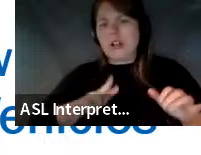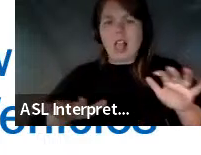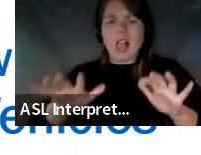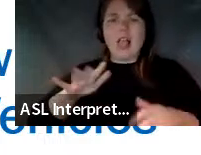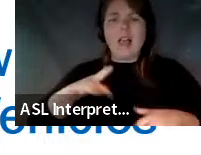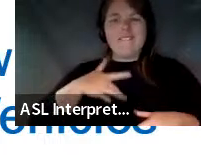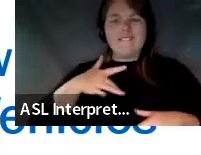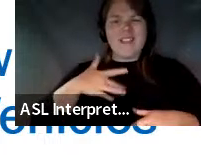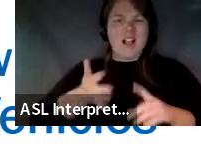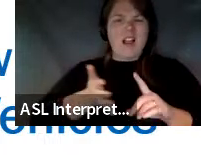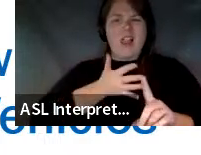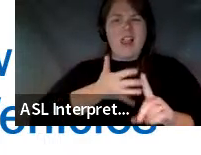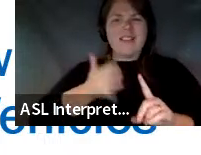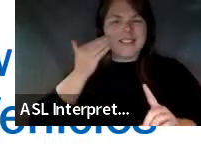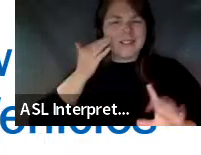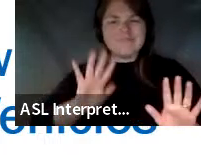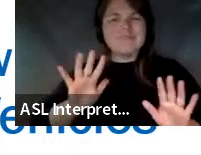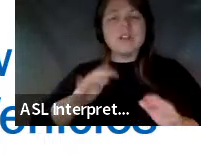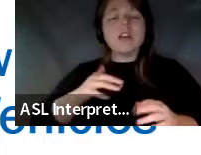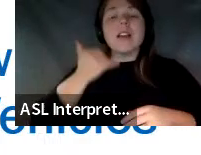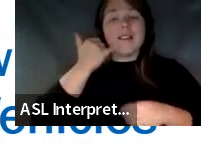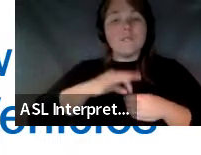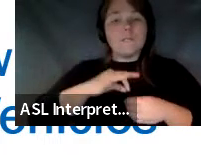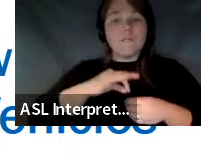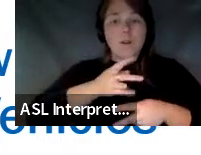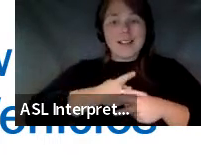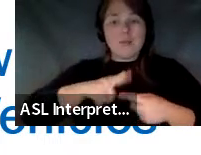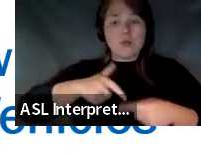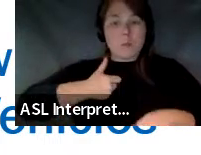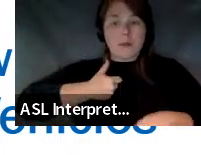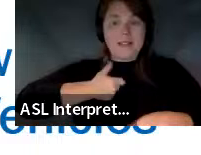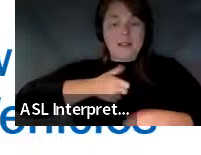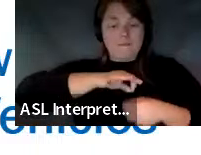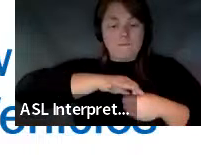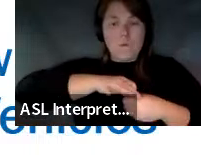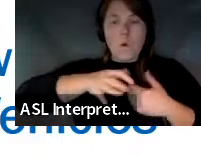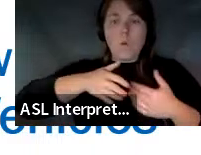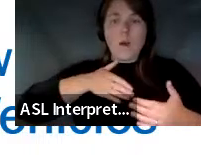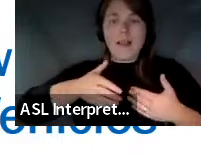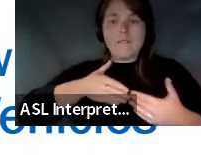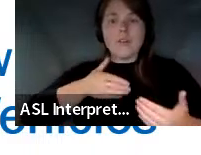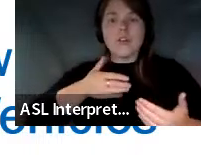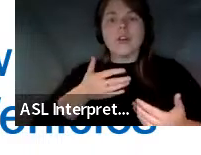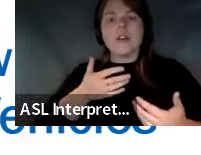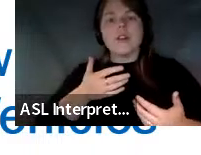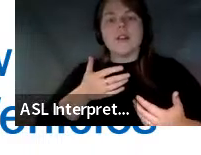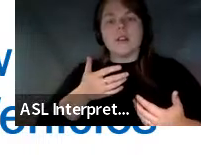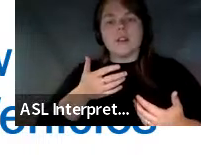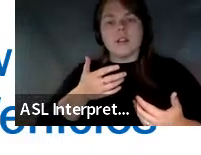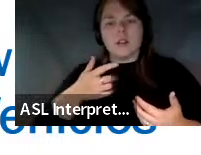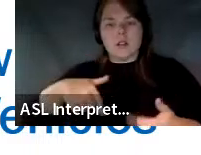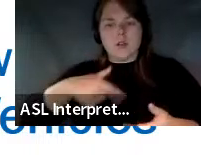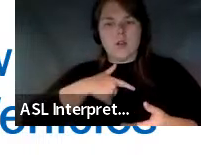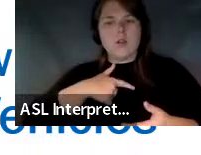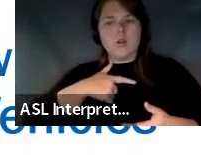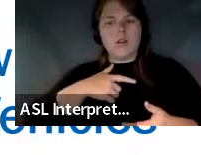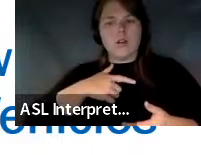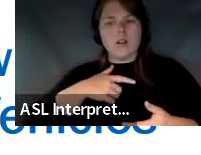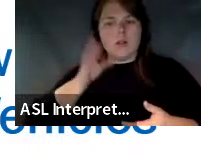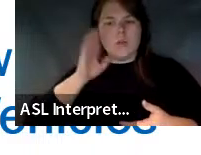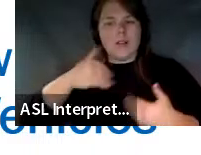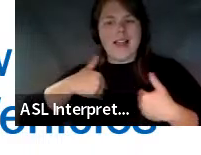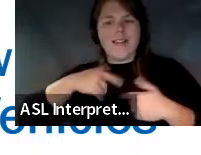if we're gonna vote, we're gonna keep to it ourselves and we vote whatever the will reveal itself at the